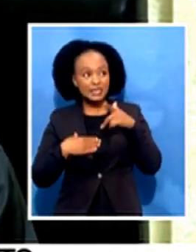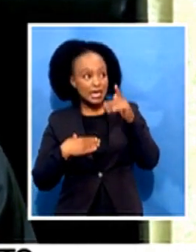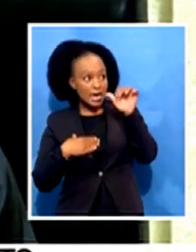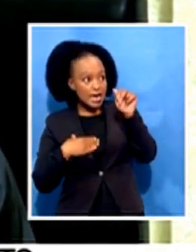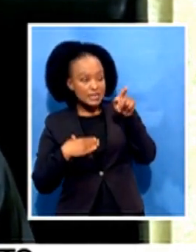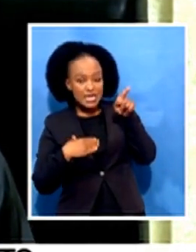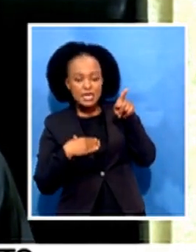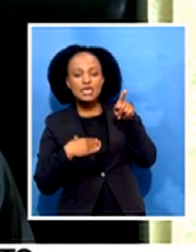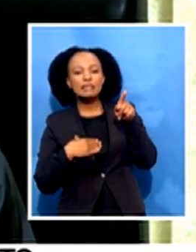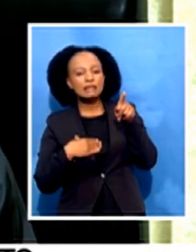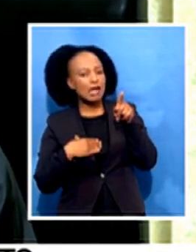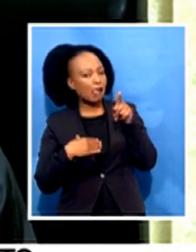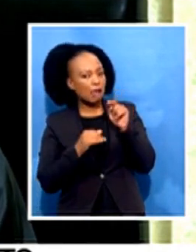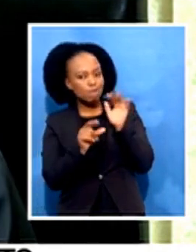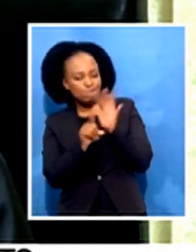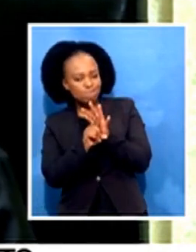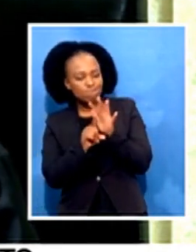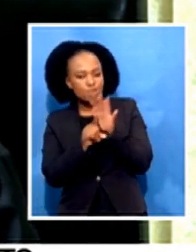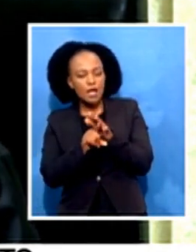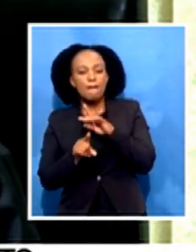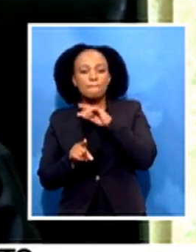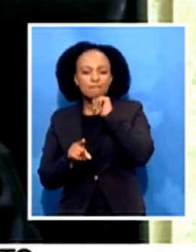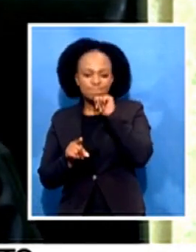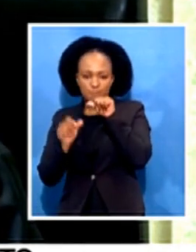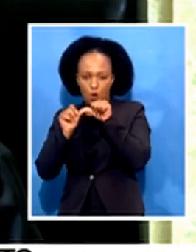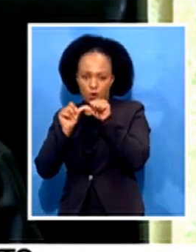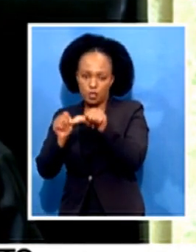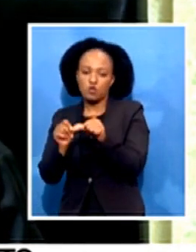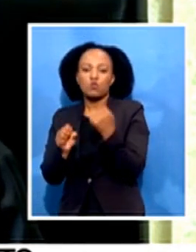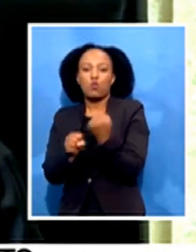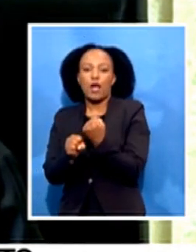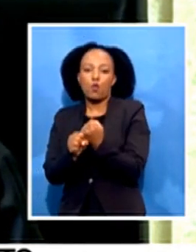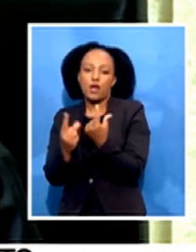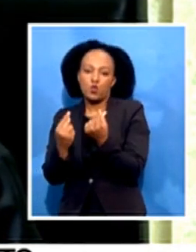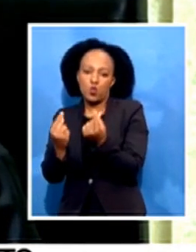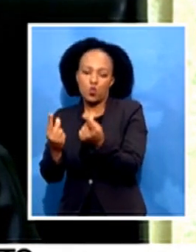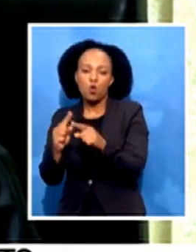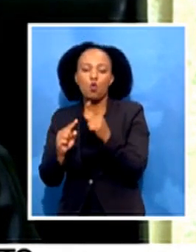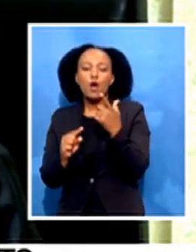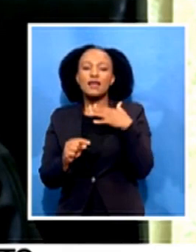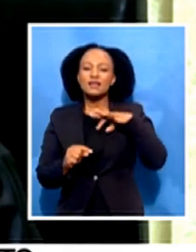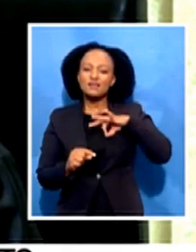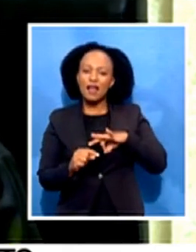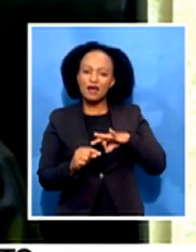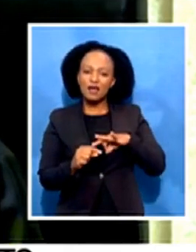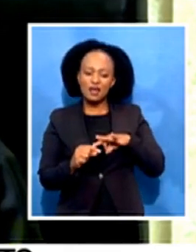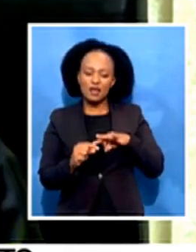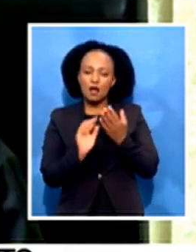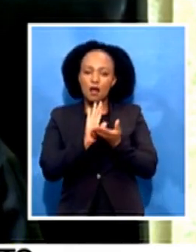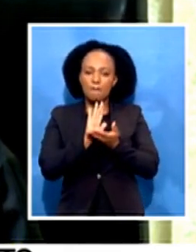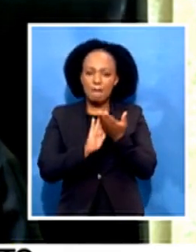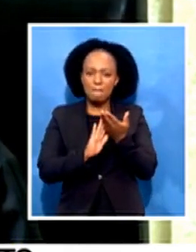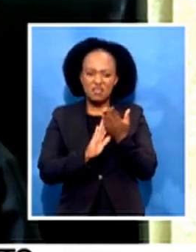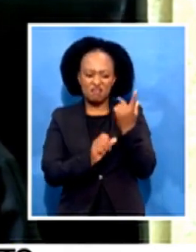their increases and the proposed wage freeze is an insult to these workers. Collective bargaining